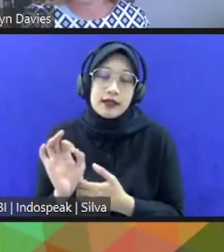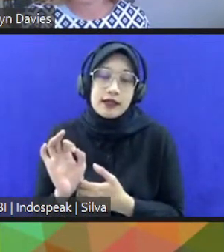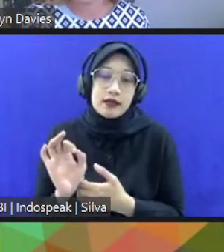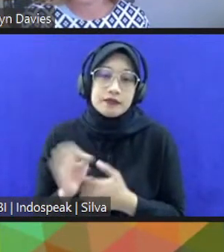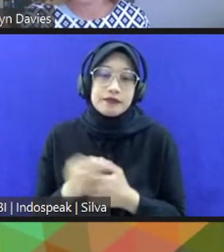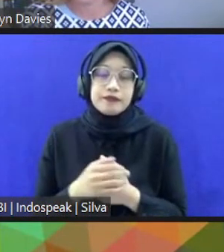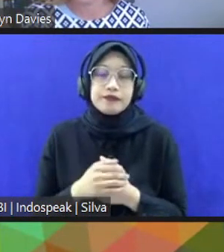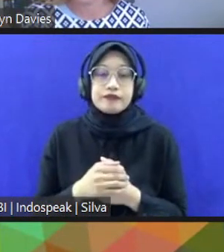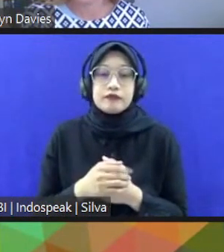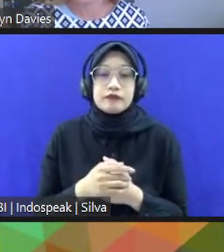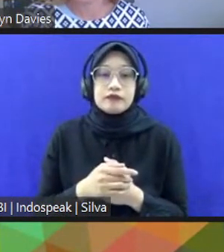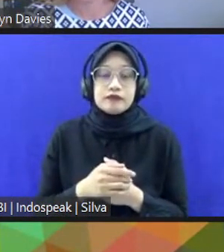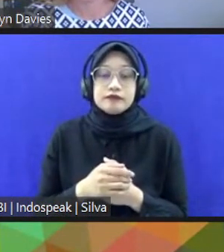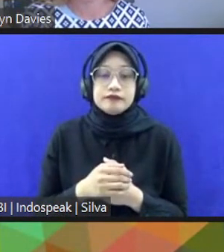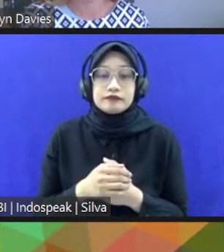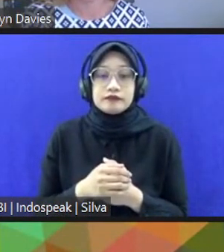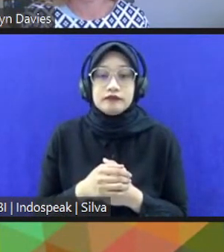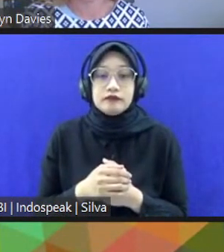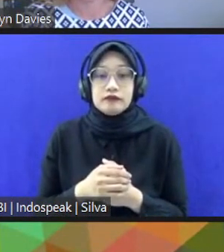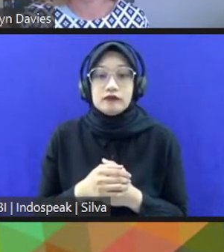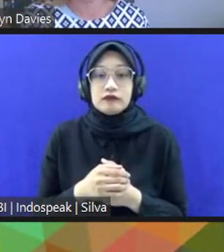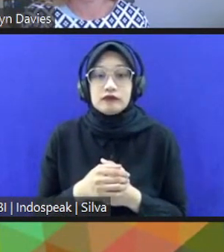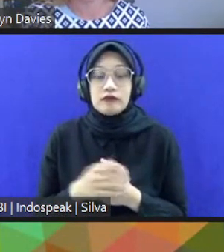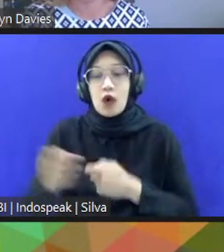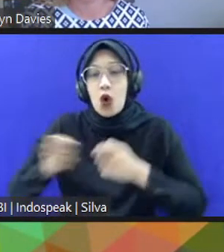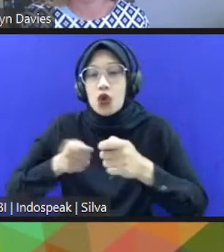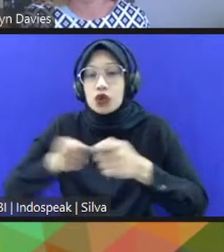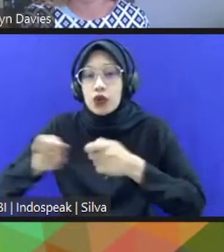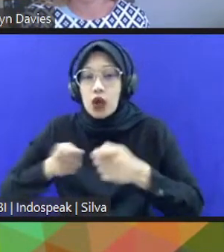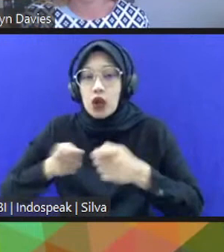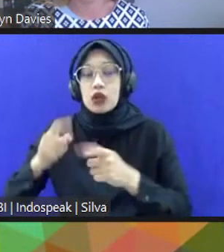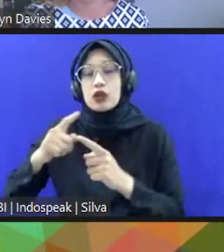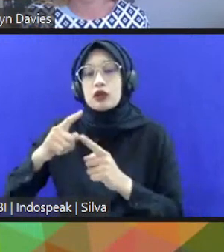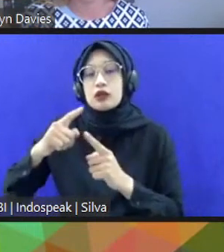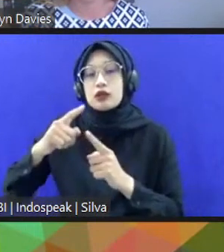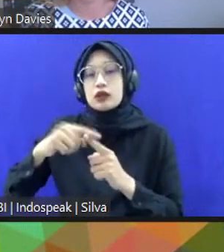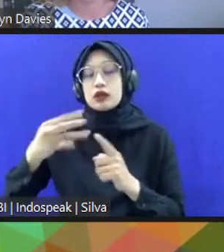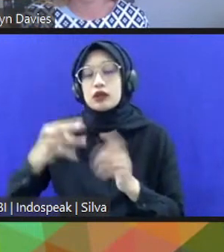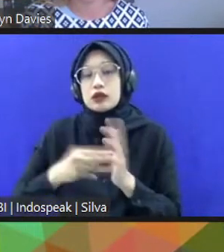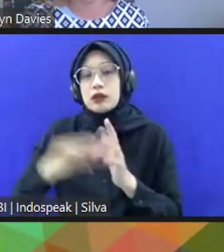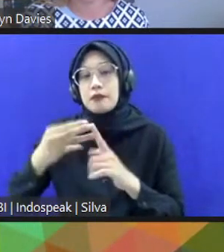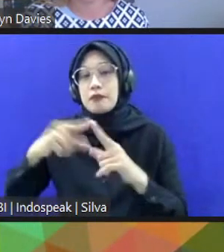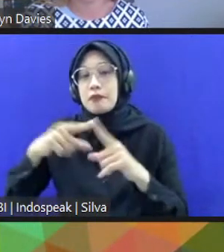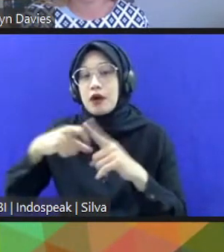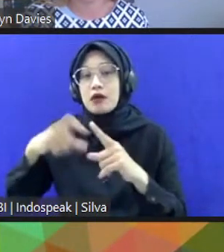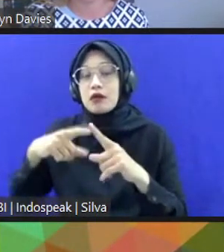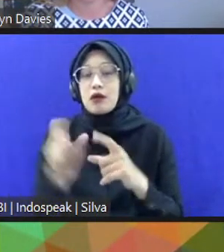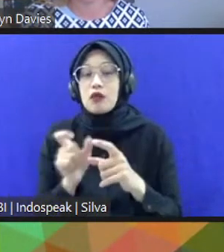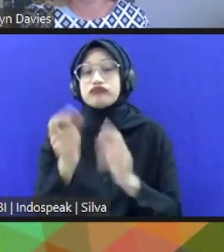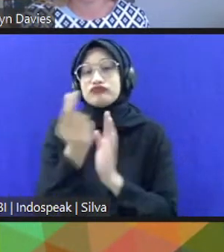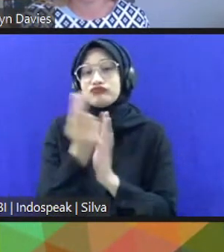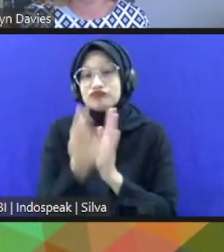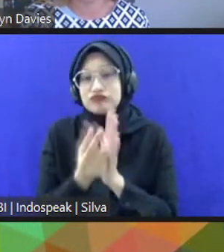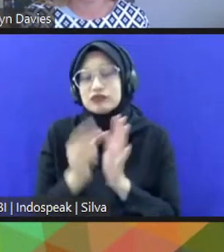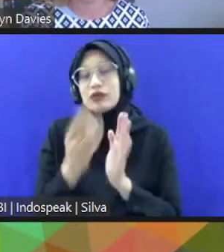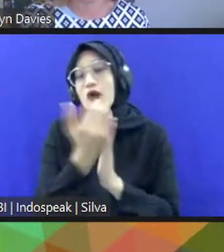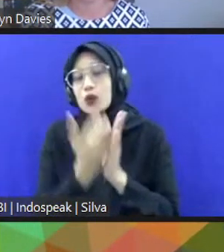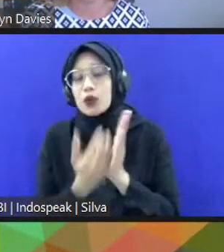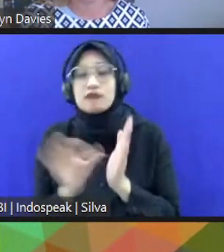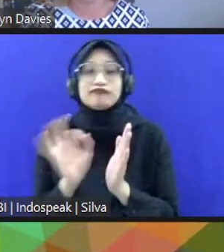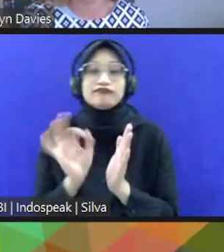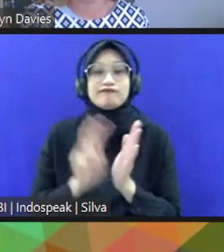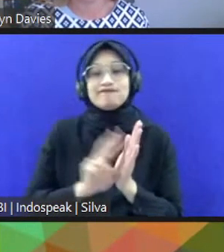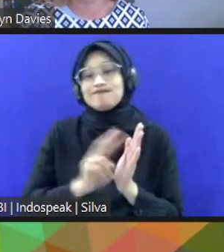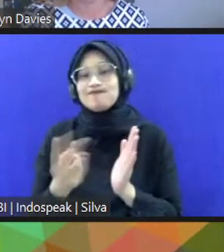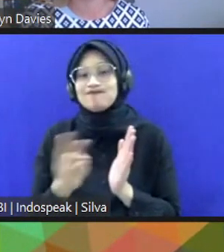see there is no much reform taking place in the tobacco